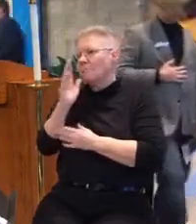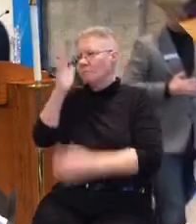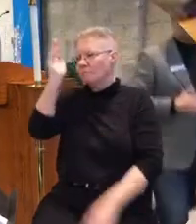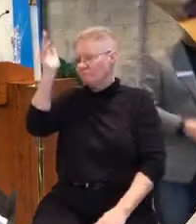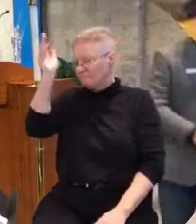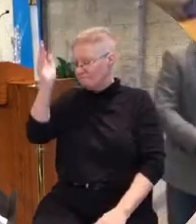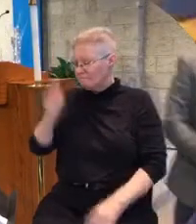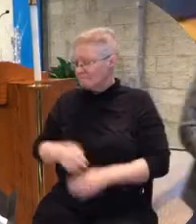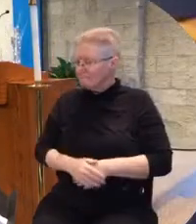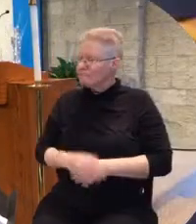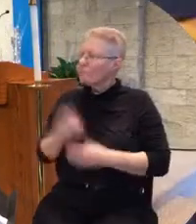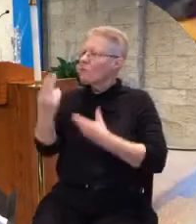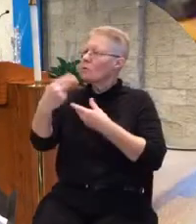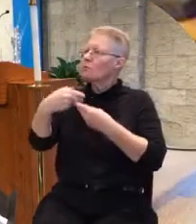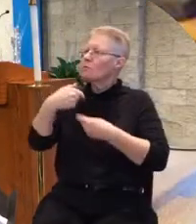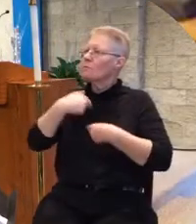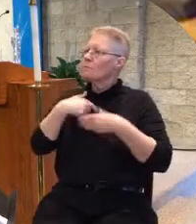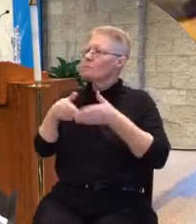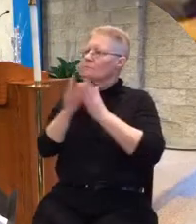Join me in prayer.